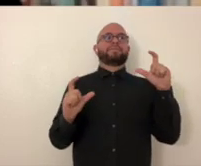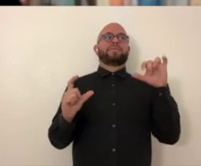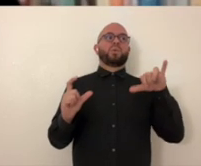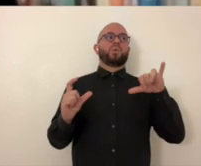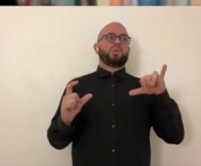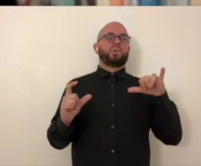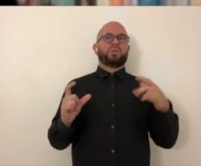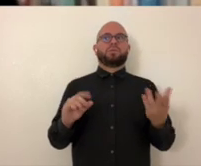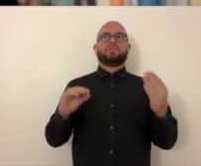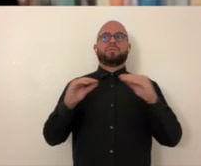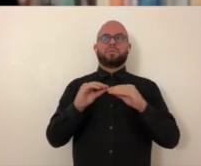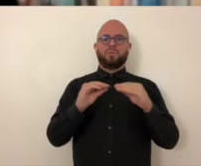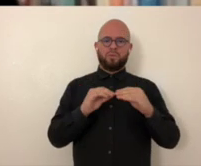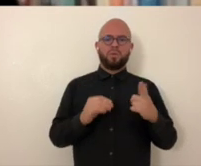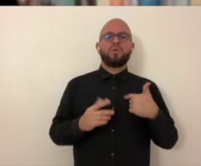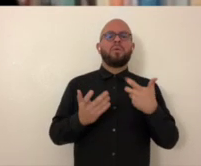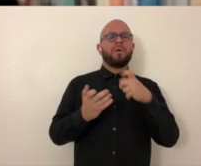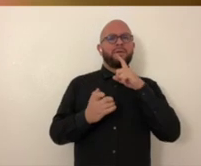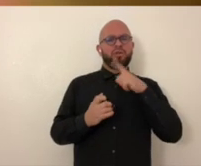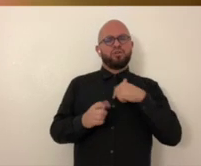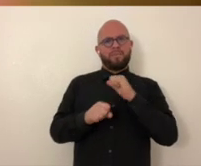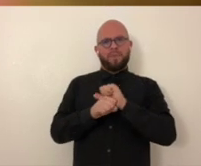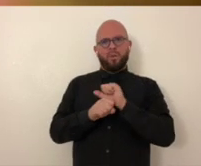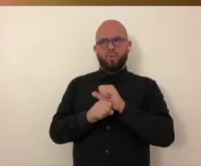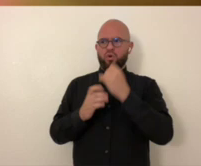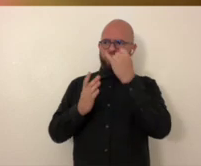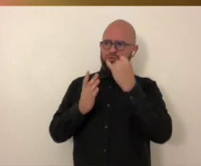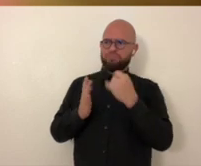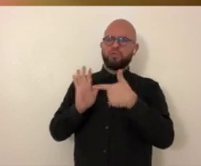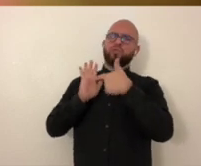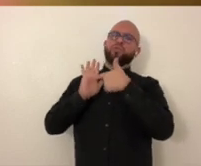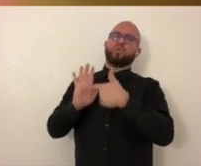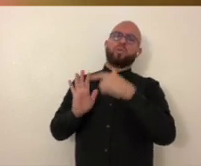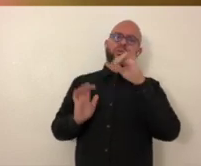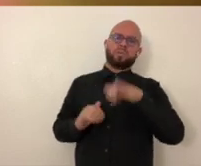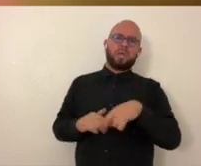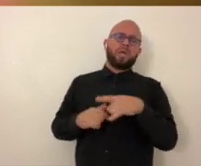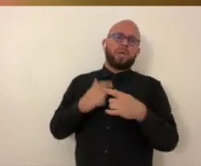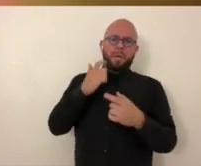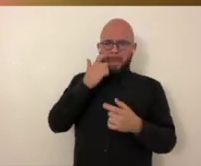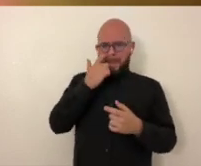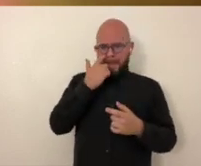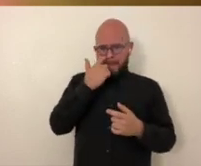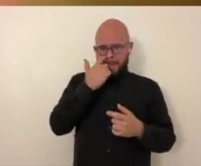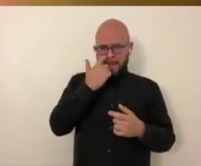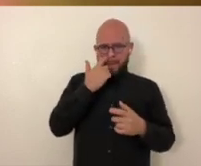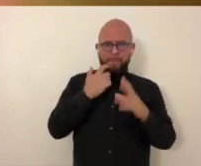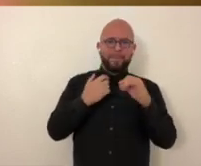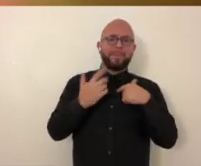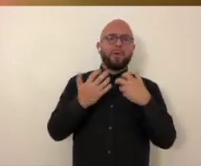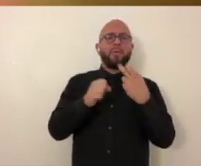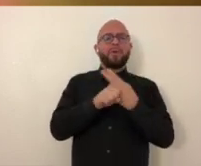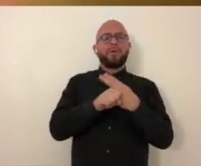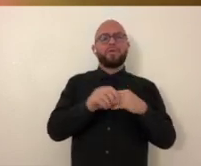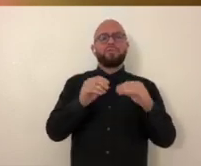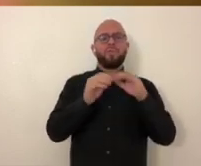definitely has opened my eyes to m more of that, and I want to reflect that in the work.